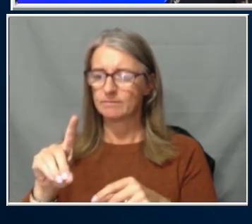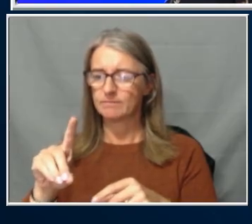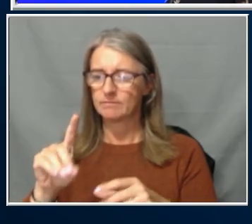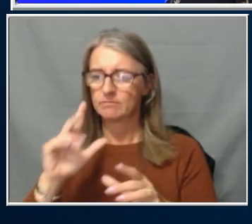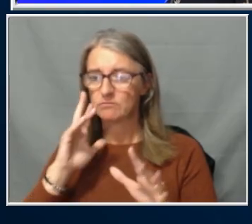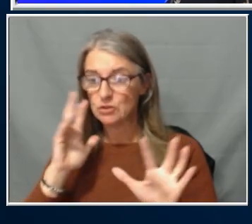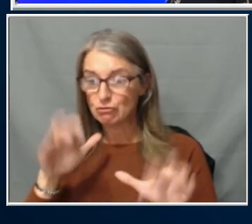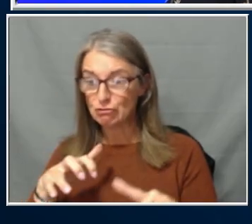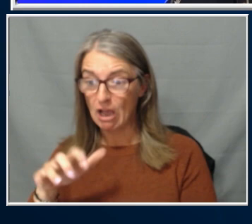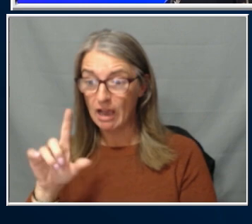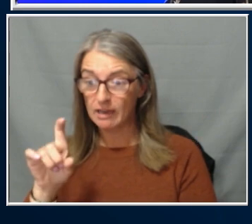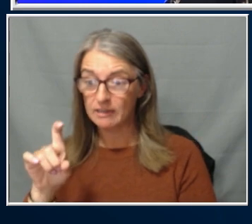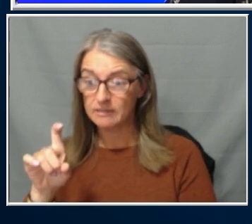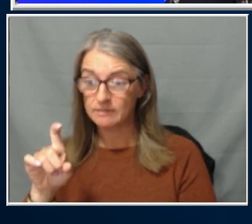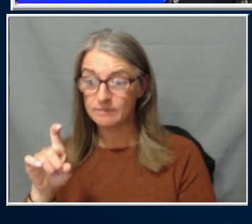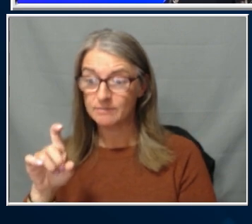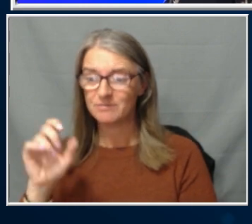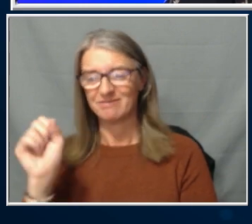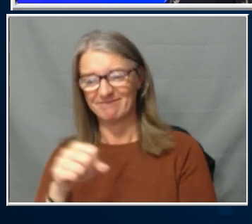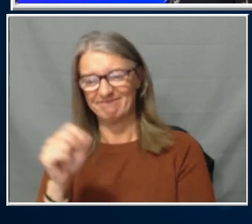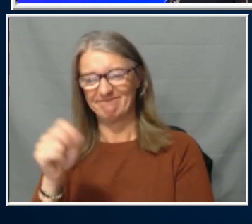shock.